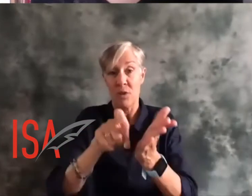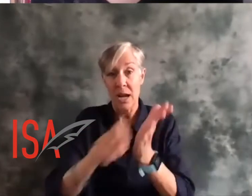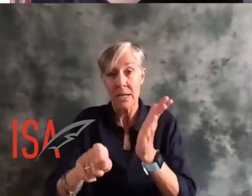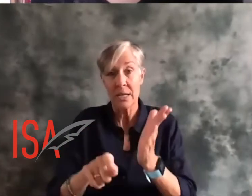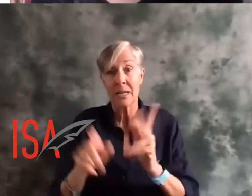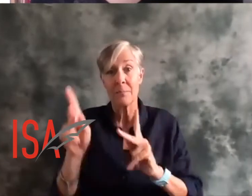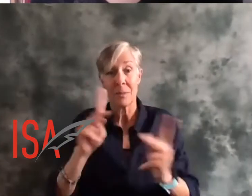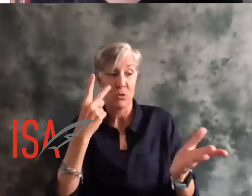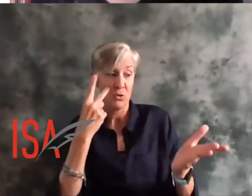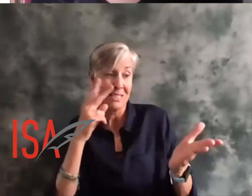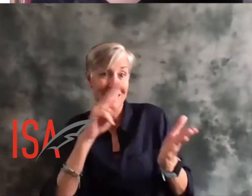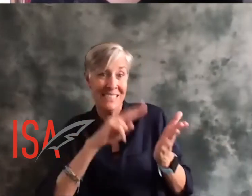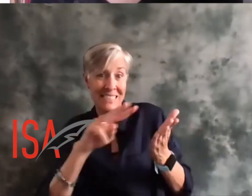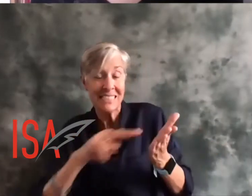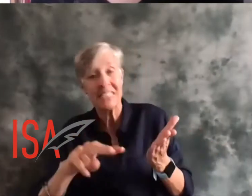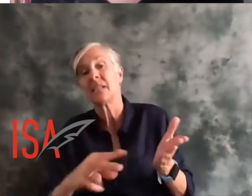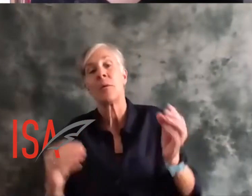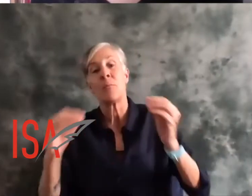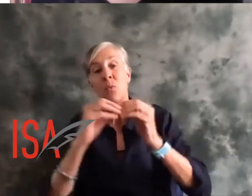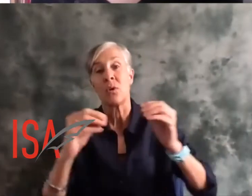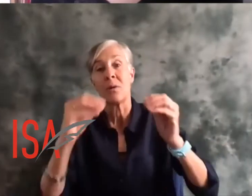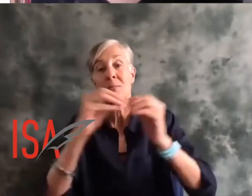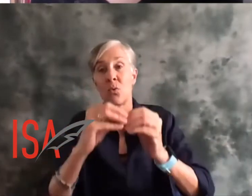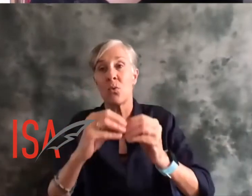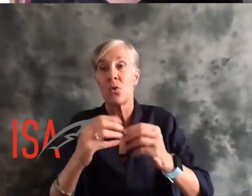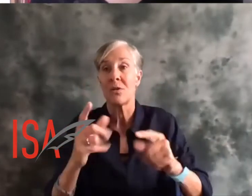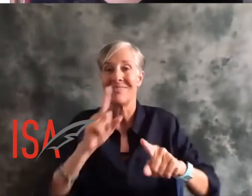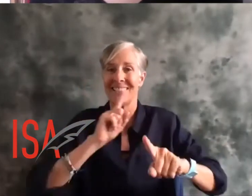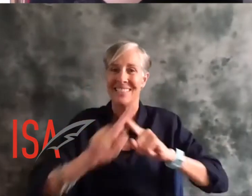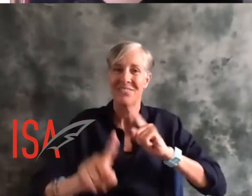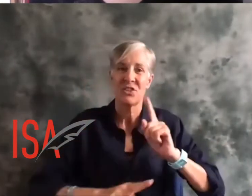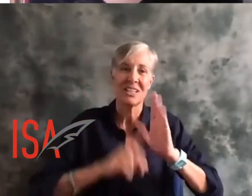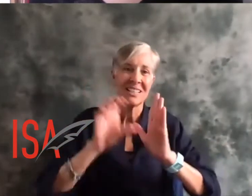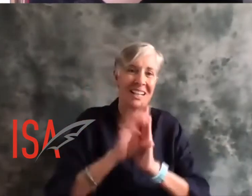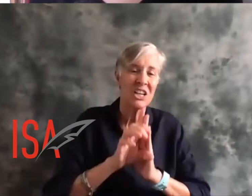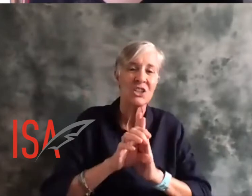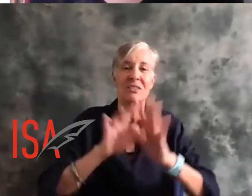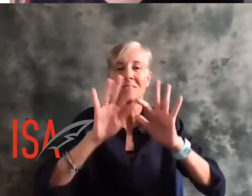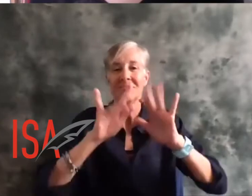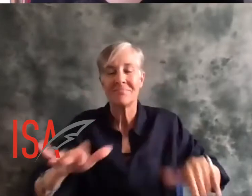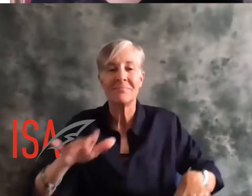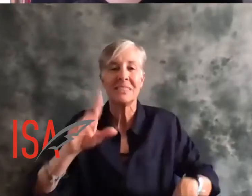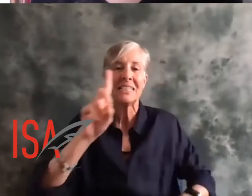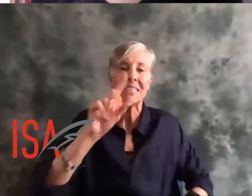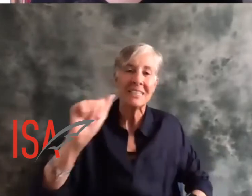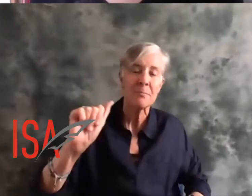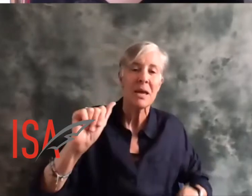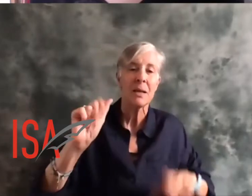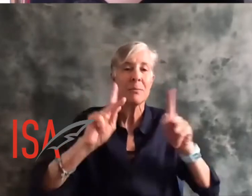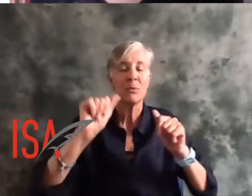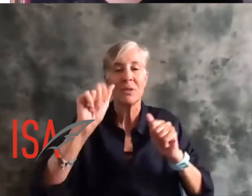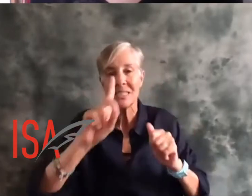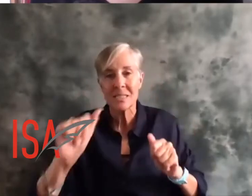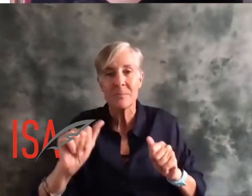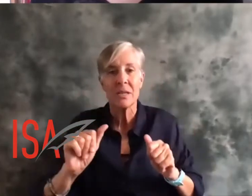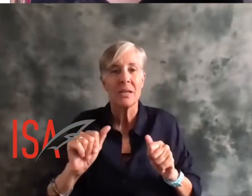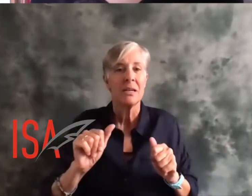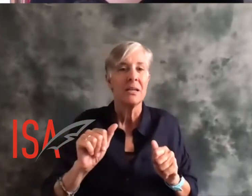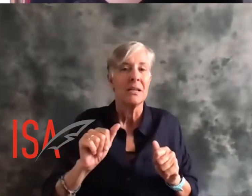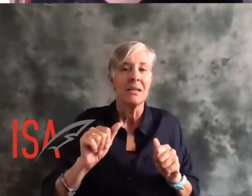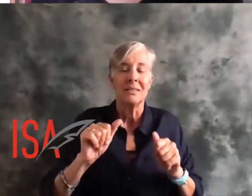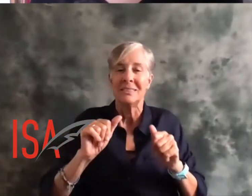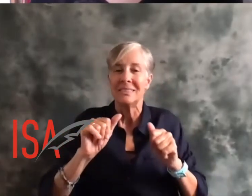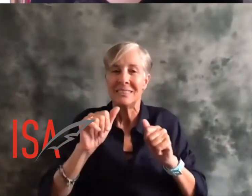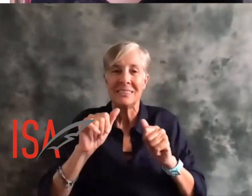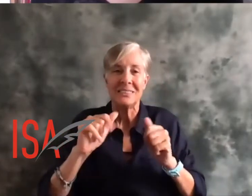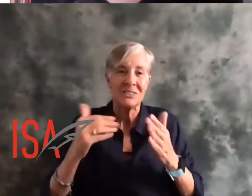folks are seeing more and more of these different folks, you know, people with disabilities, people who are neurodiverse, all of that